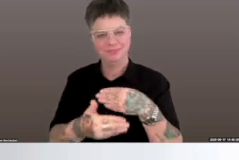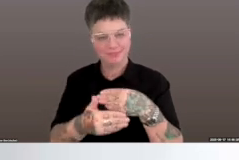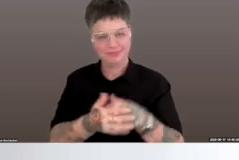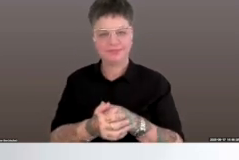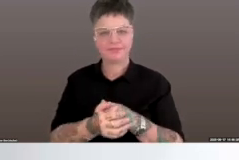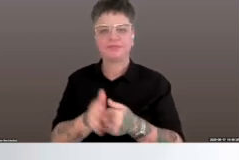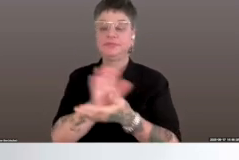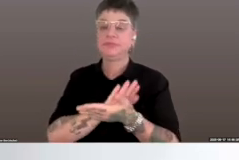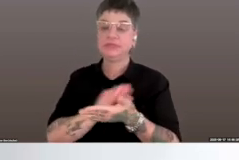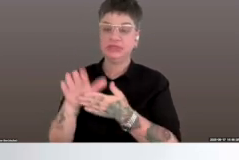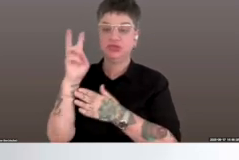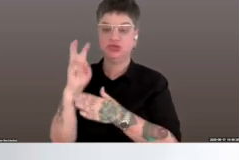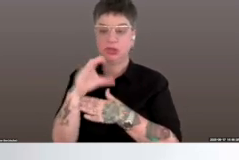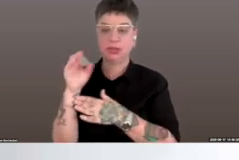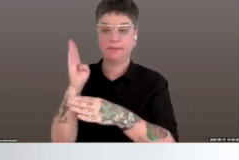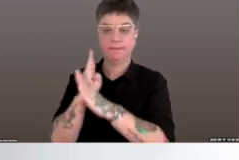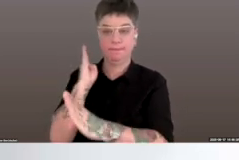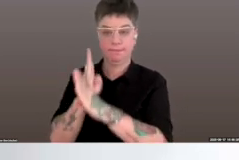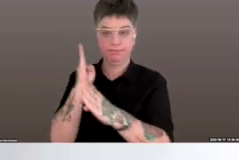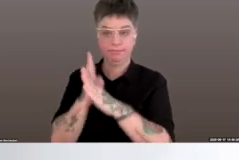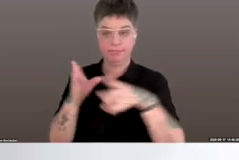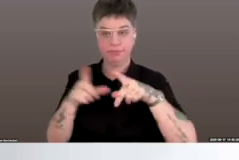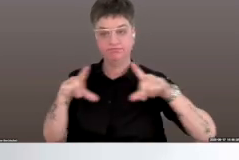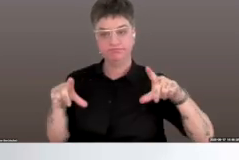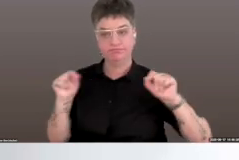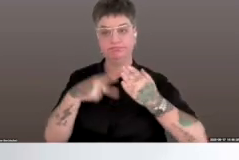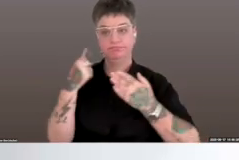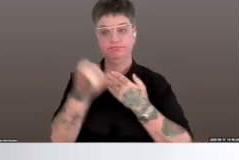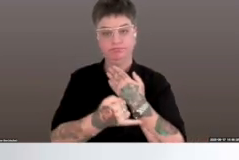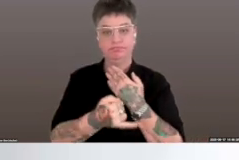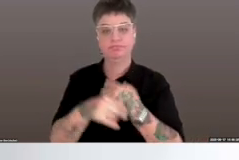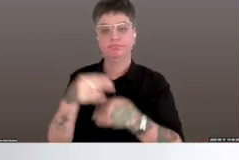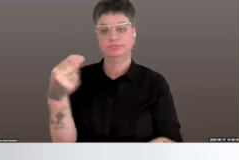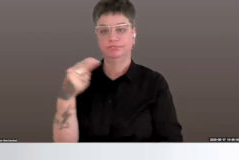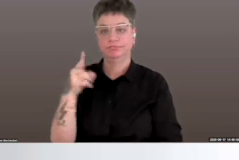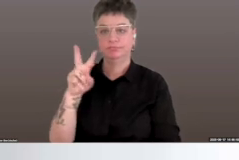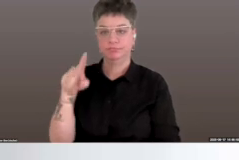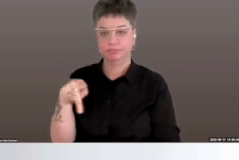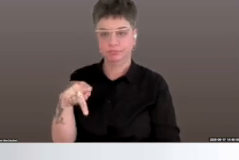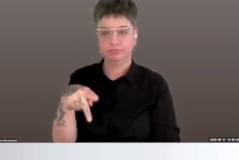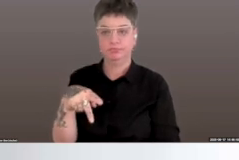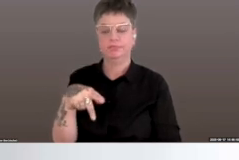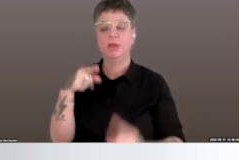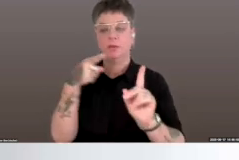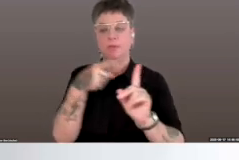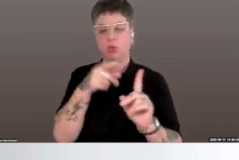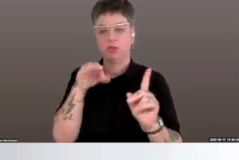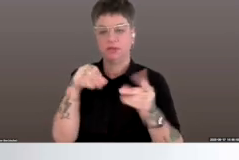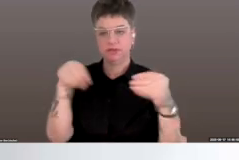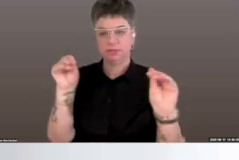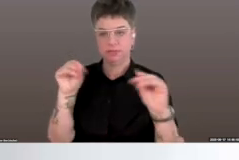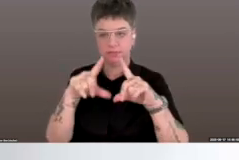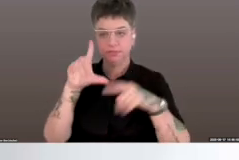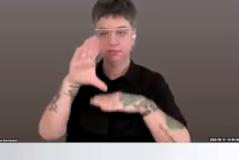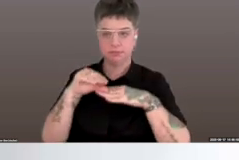The Clean Truck and Bus Voucher Incentive Project, also known as HVIP, provides point-of-sale discounts to help reduce the